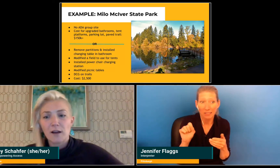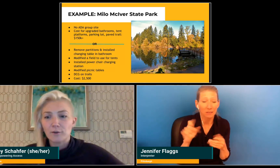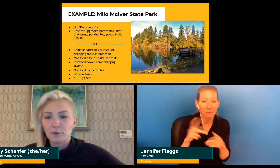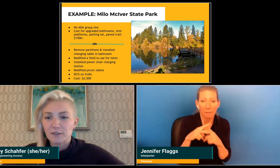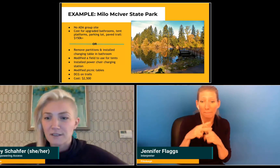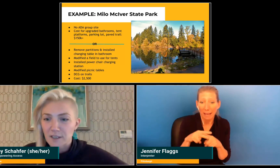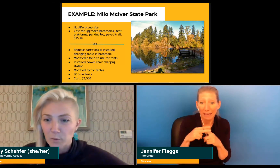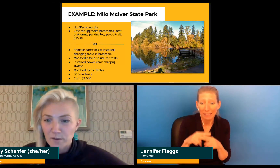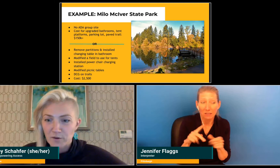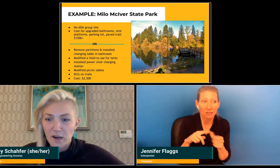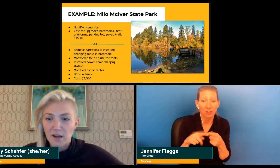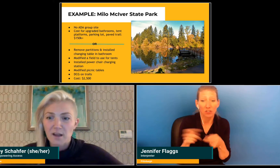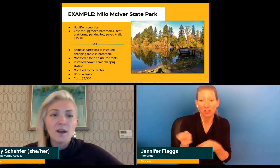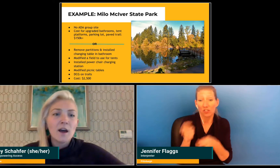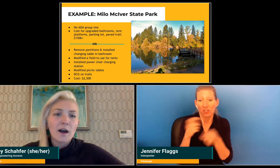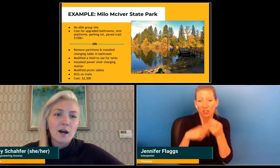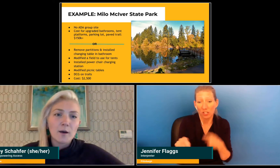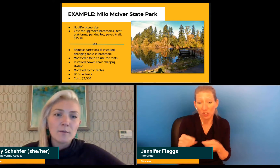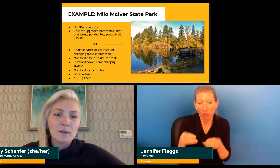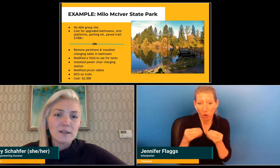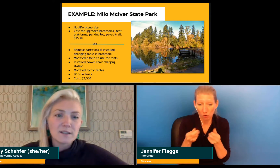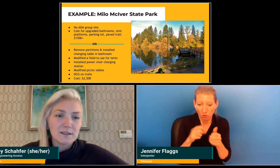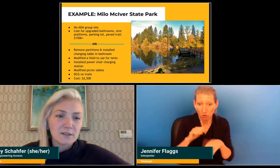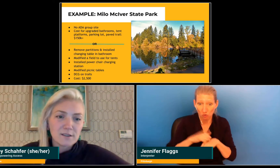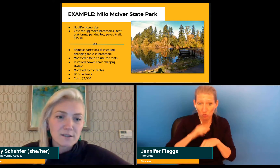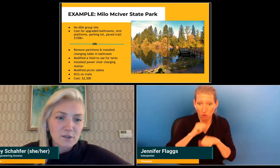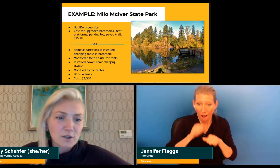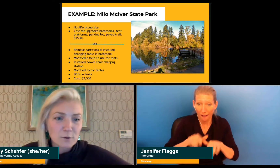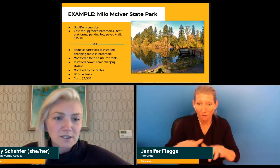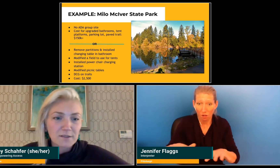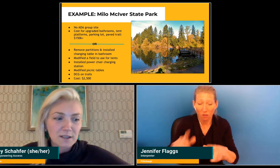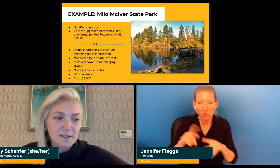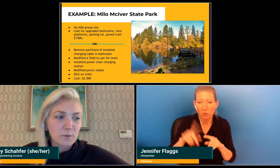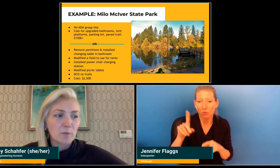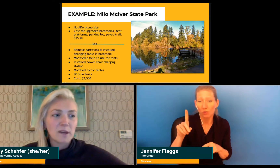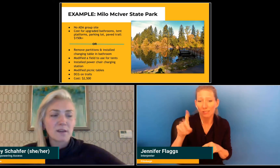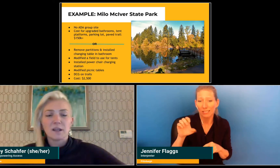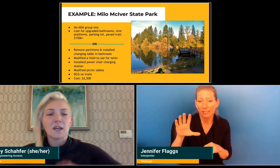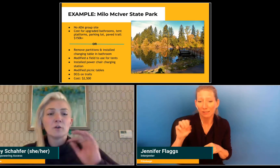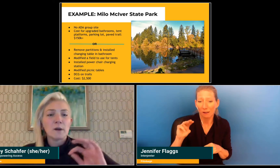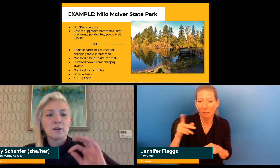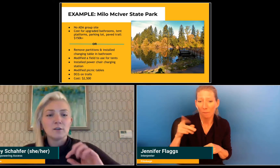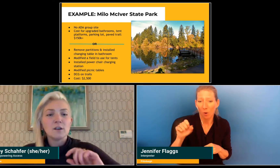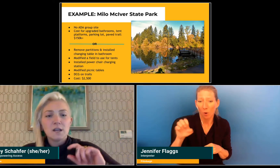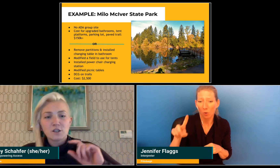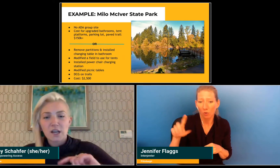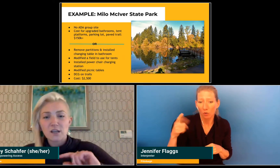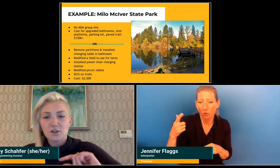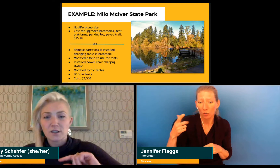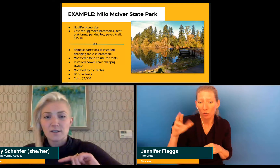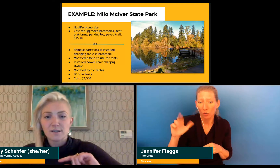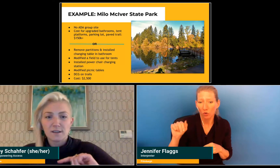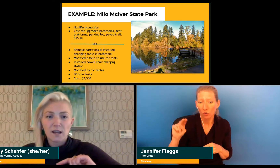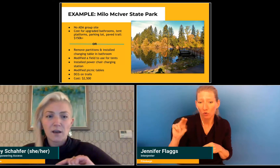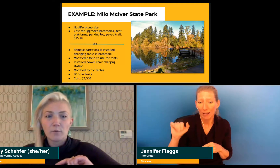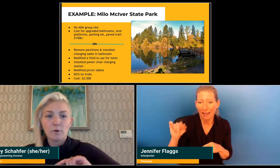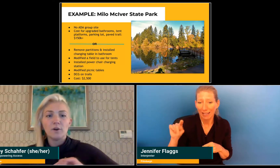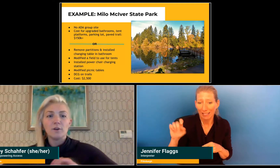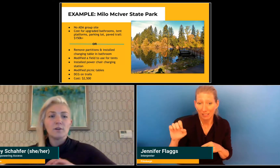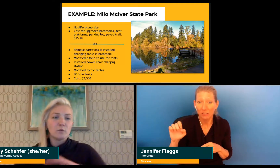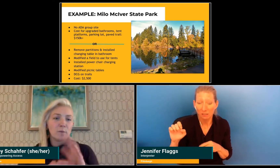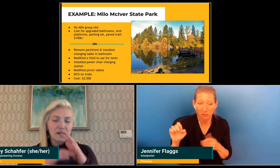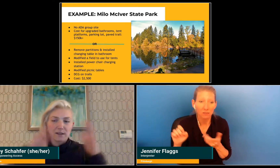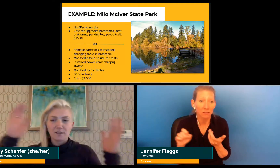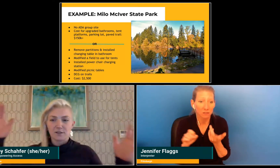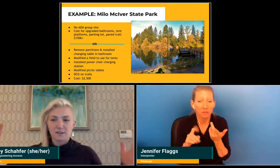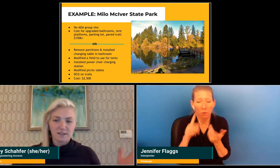out gravel to decompose granite. There's all sorts of things that we can make, like incremental changes that